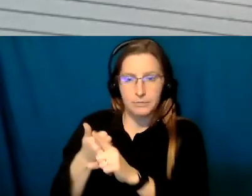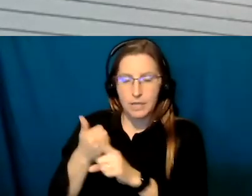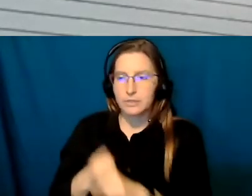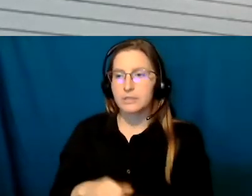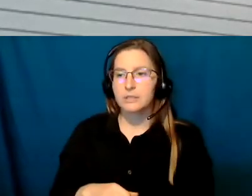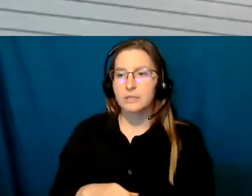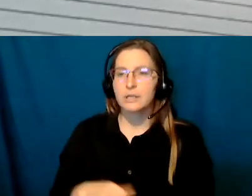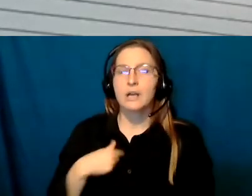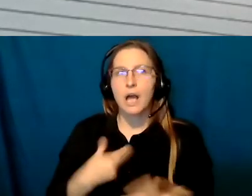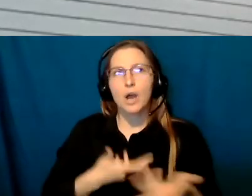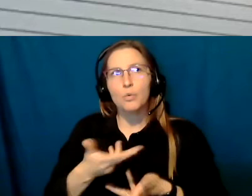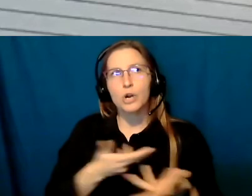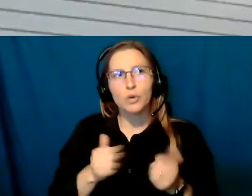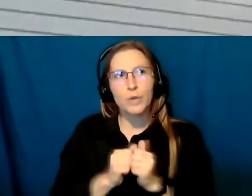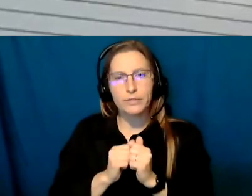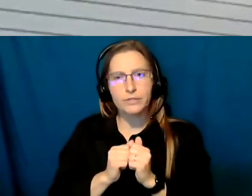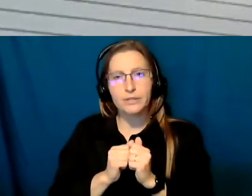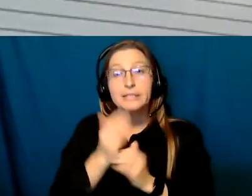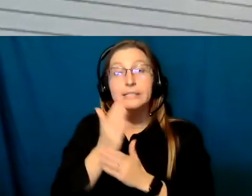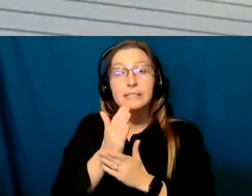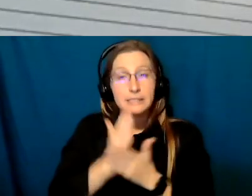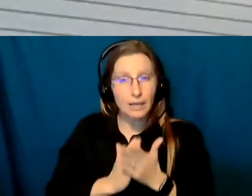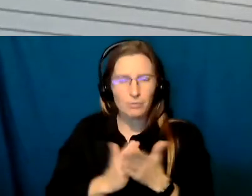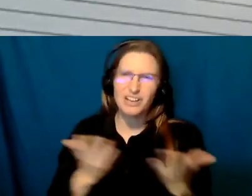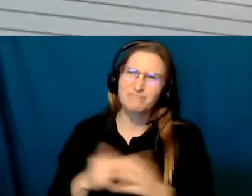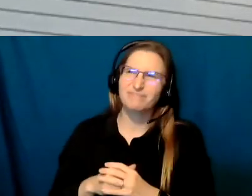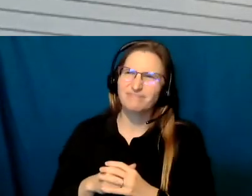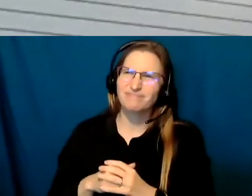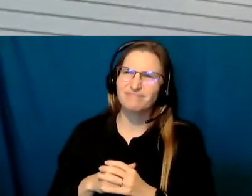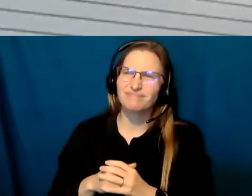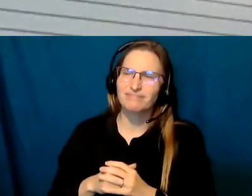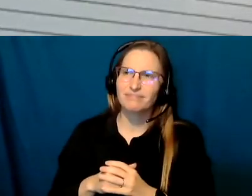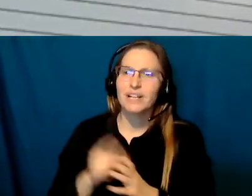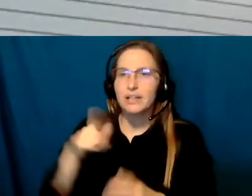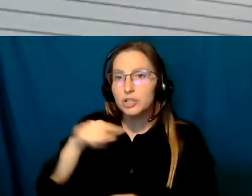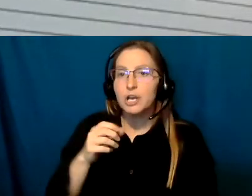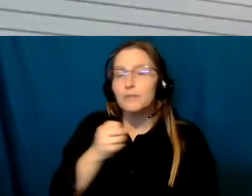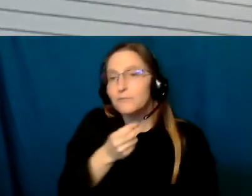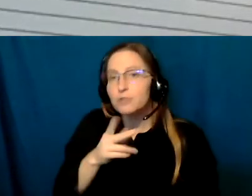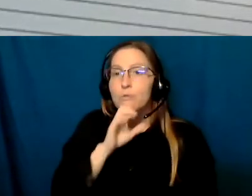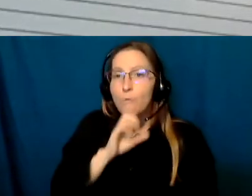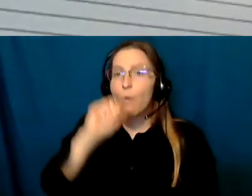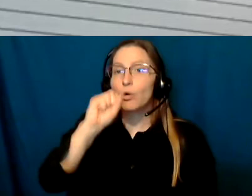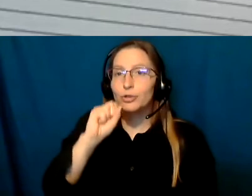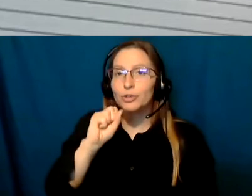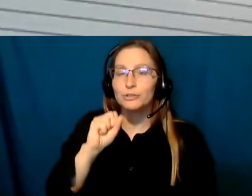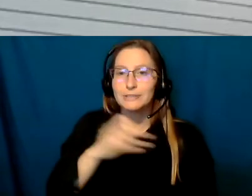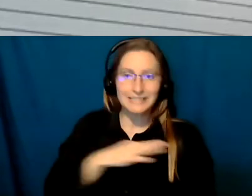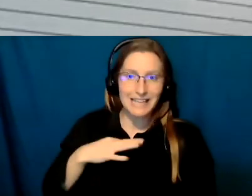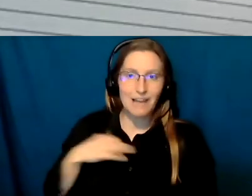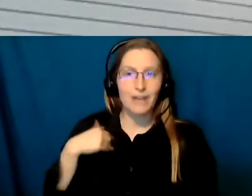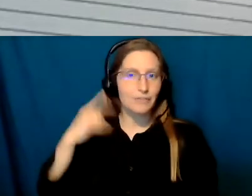I do work with some. I mean, there are a few older staff members that wear hearing aids and have a hearing